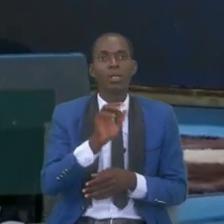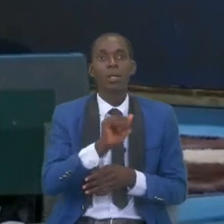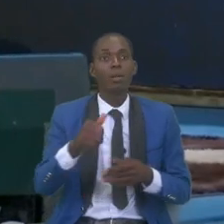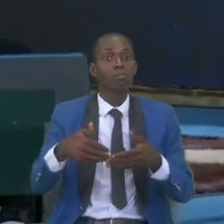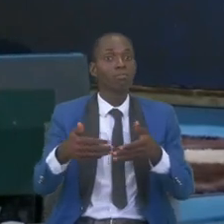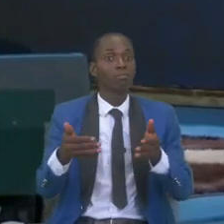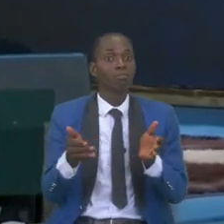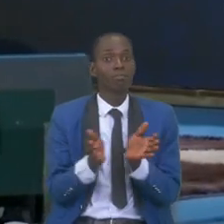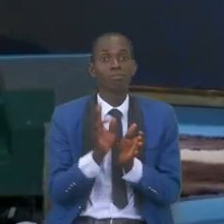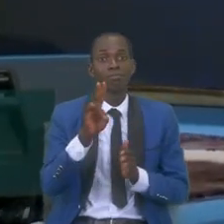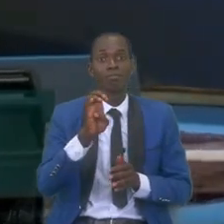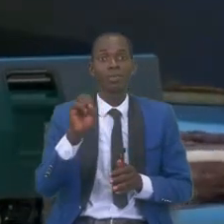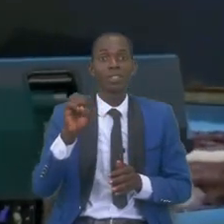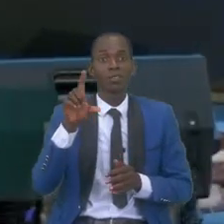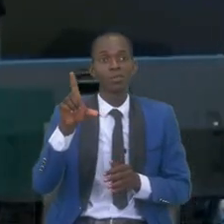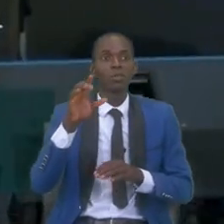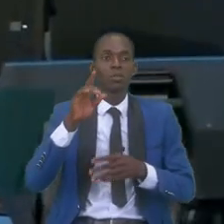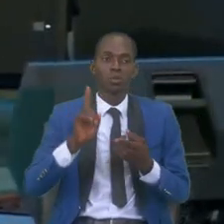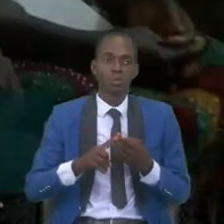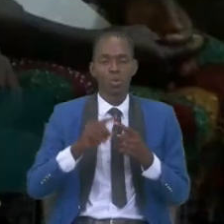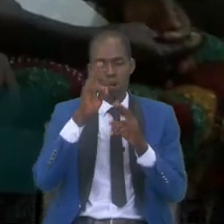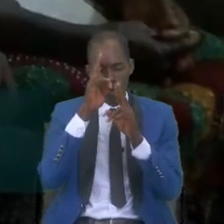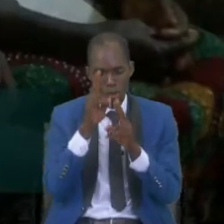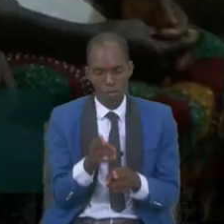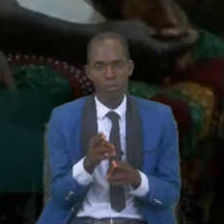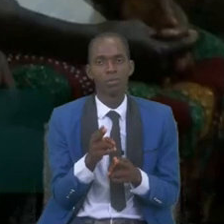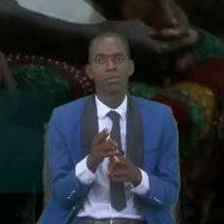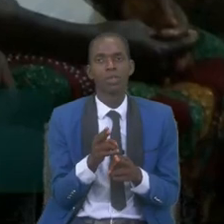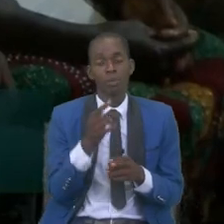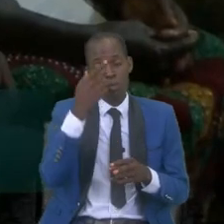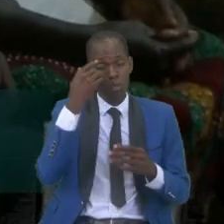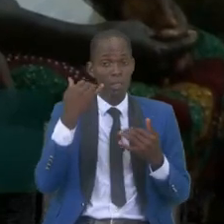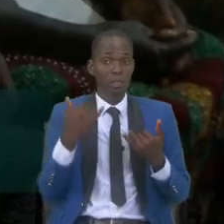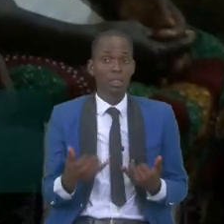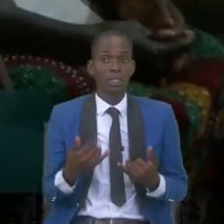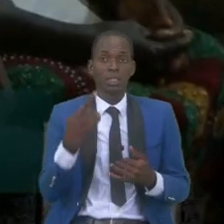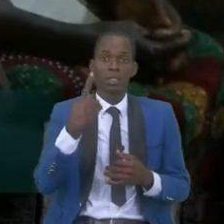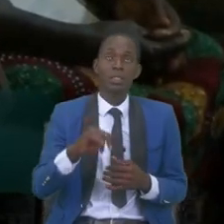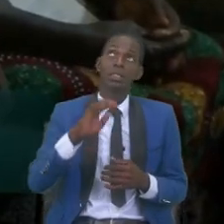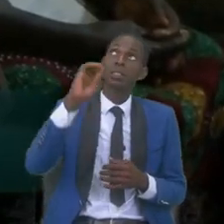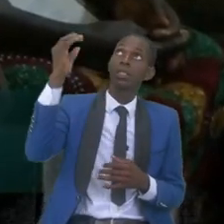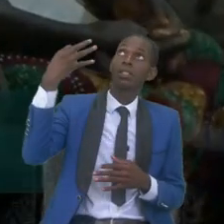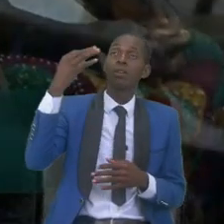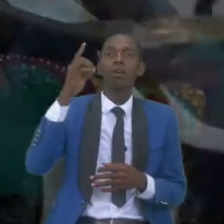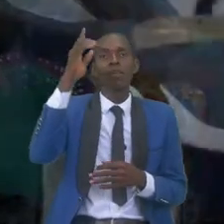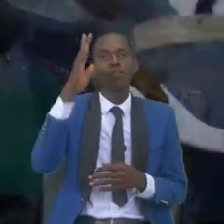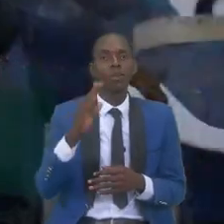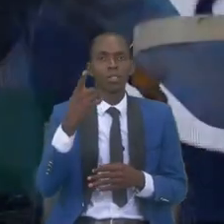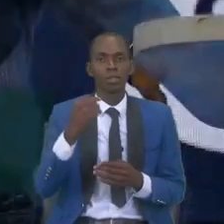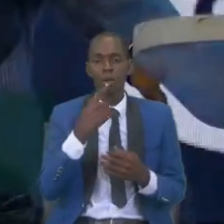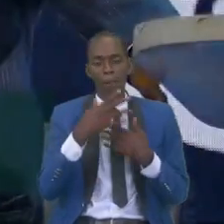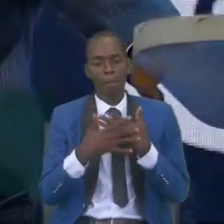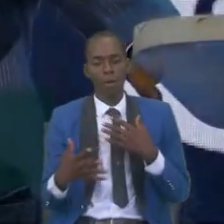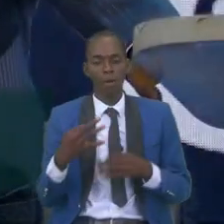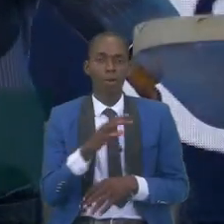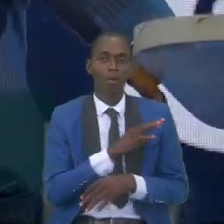sanctified. It shall be a vessel unto honor, because now the grace of God, the blood of